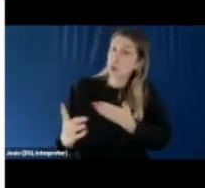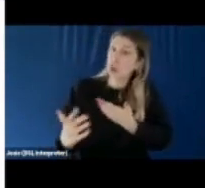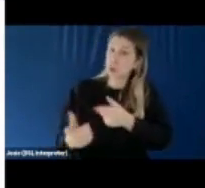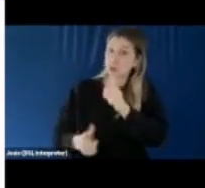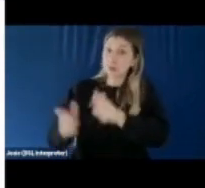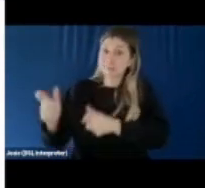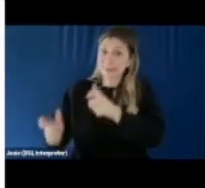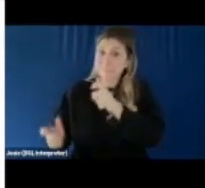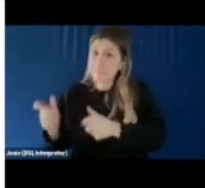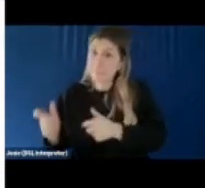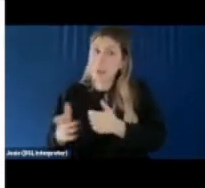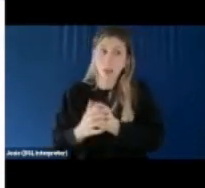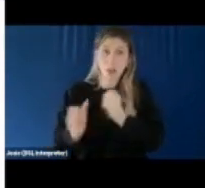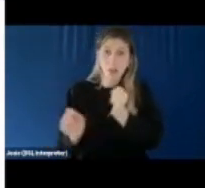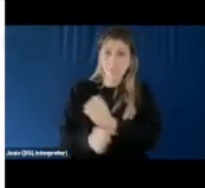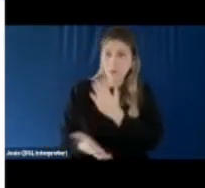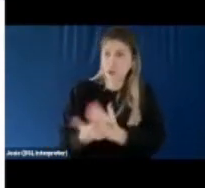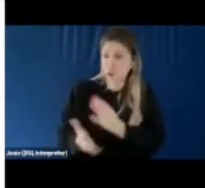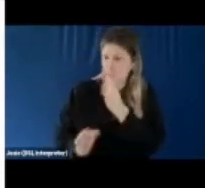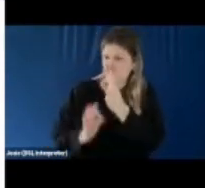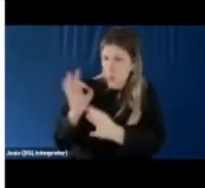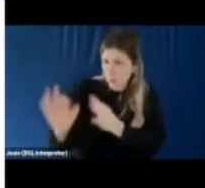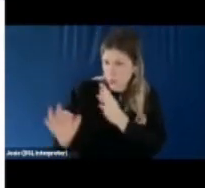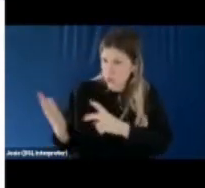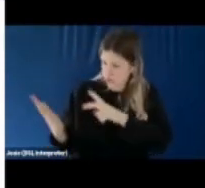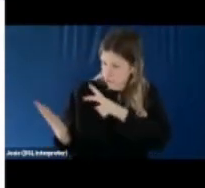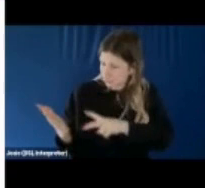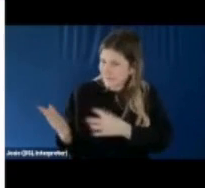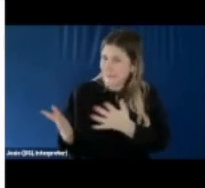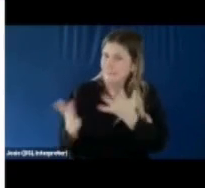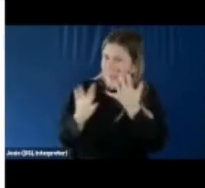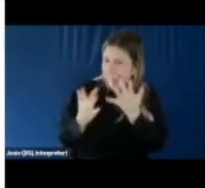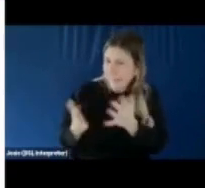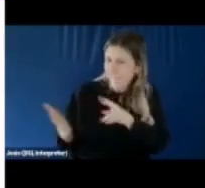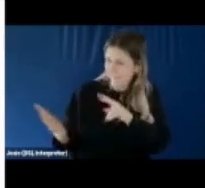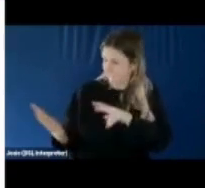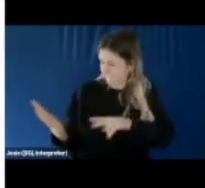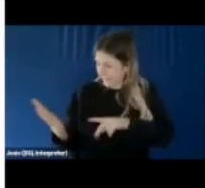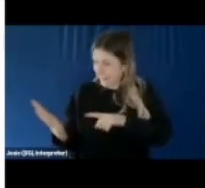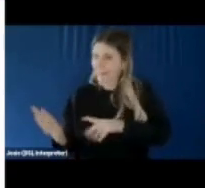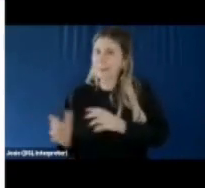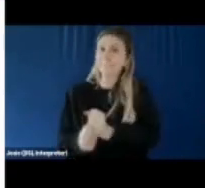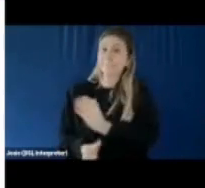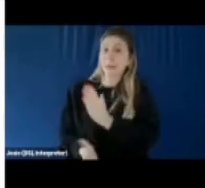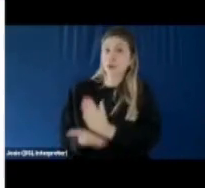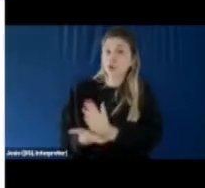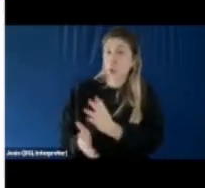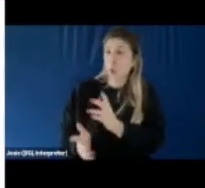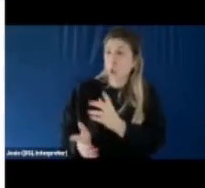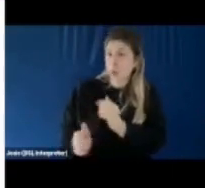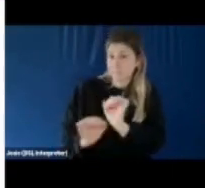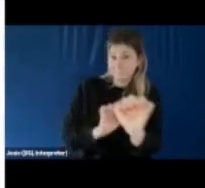or bias, and being able to articulate the purpose of the research and being sensitive to the needs of people.